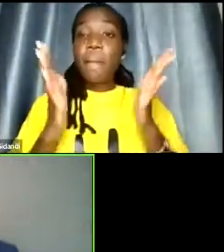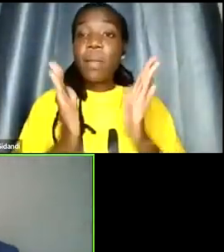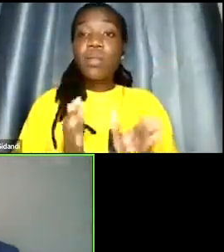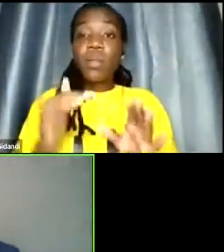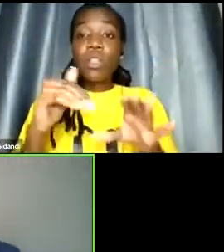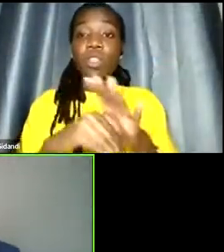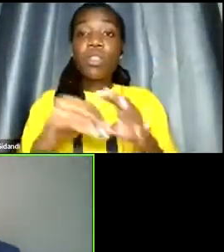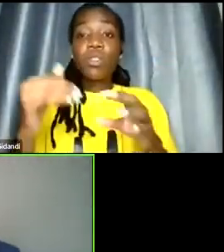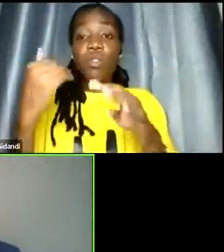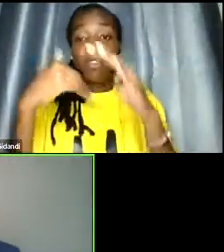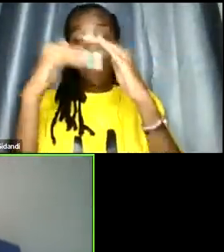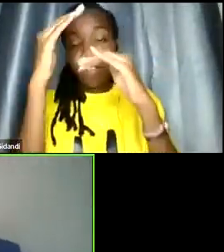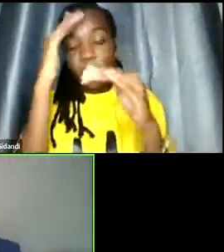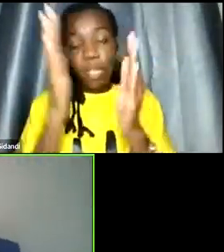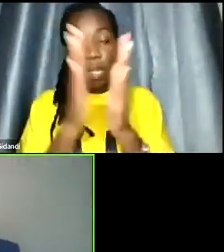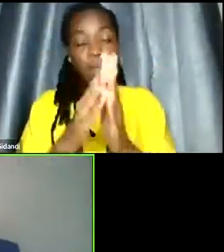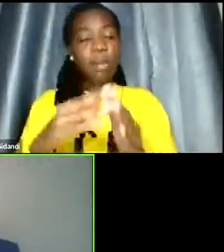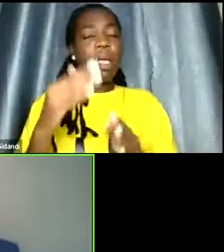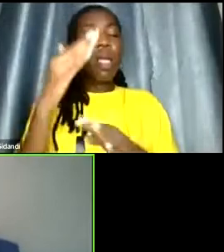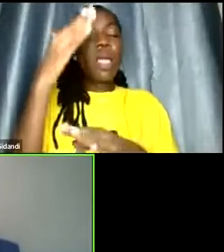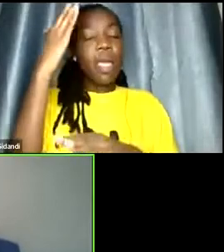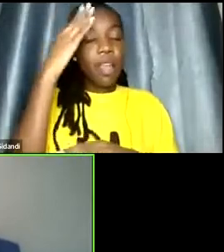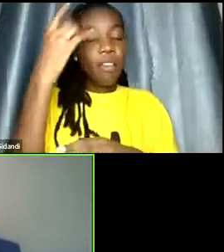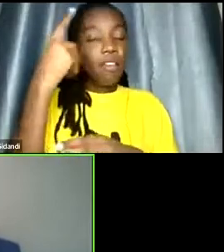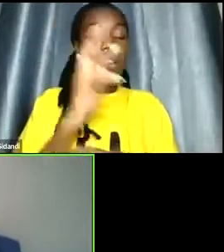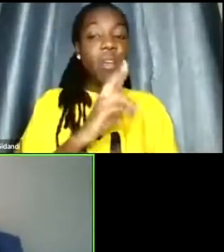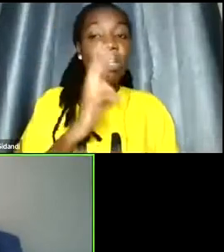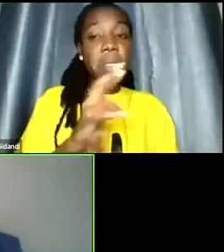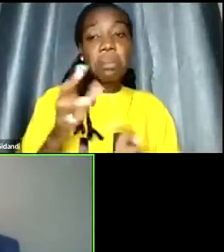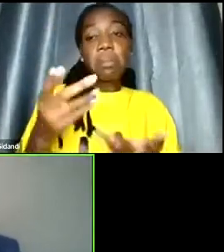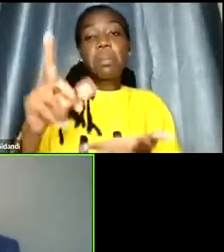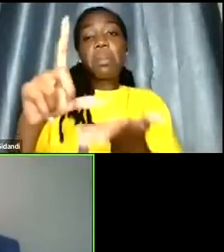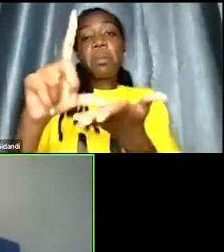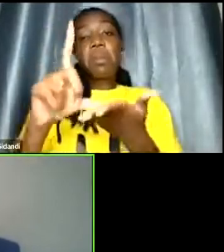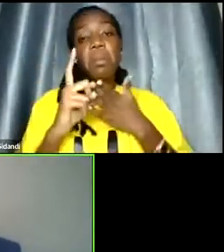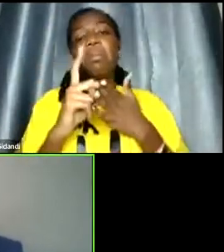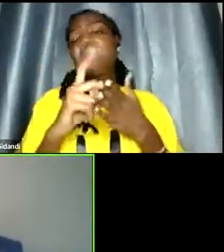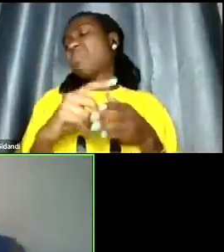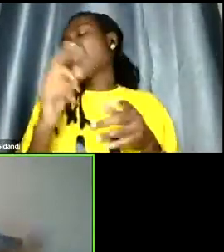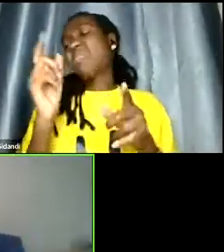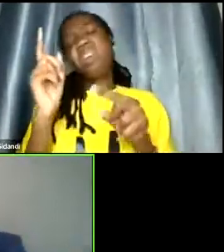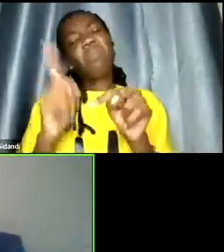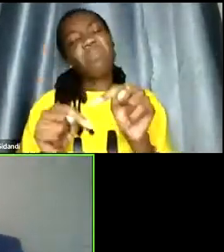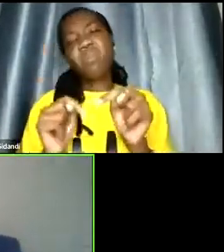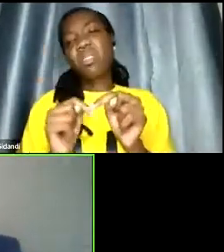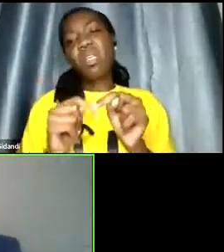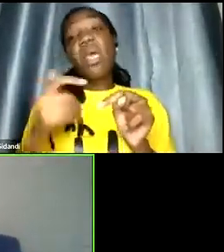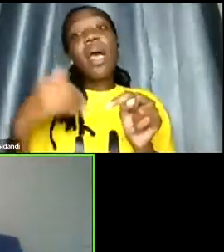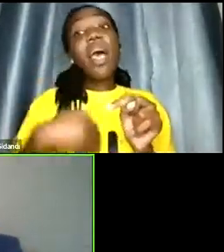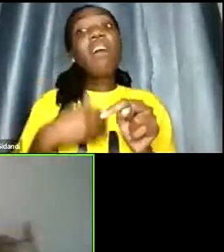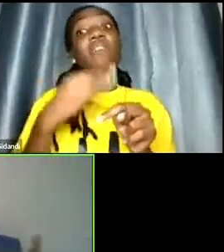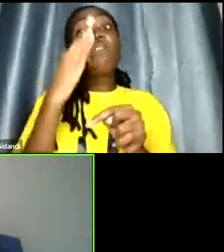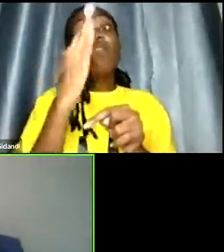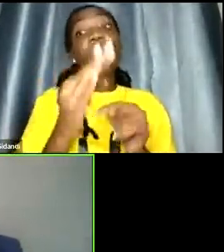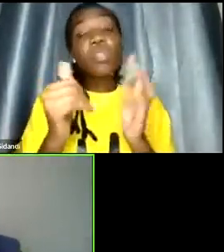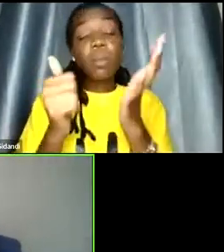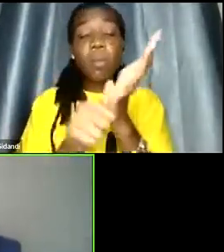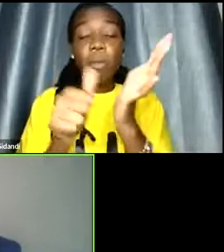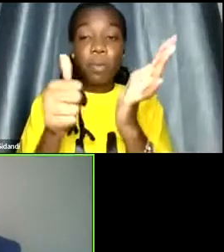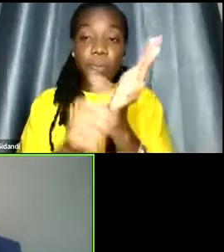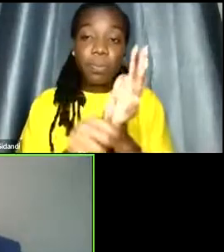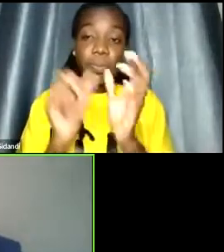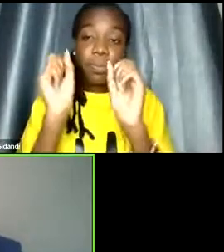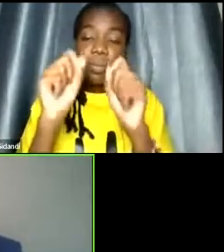risk or head of loans, credit. It's not possible. They are still a future wave. They still need more